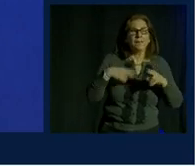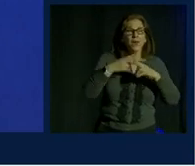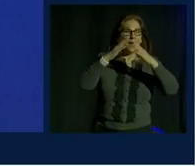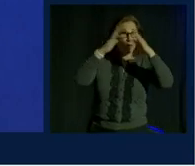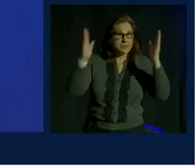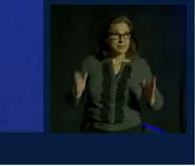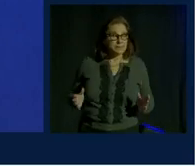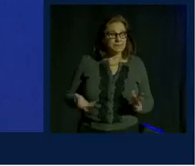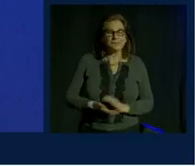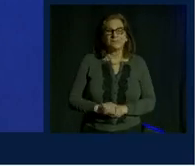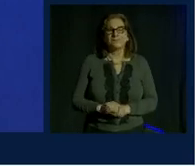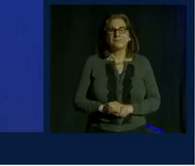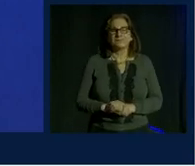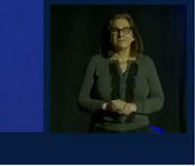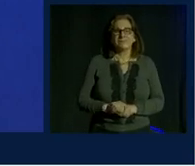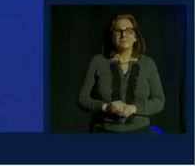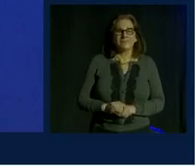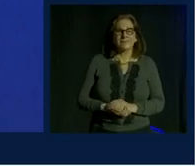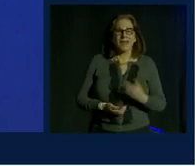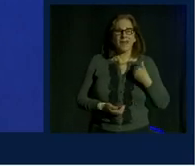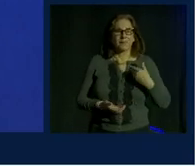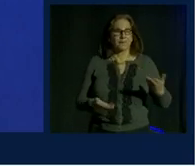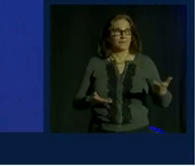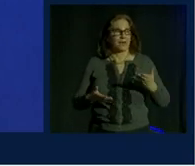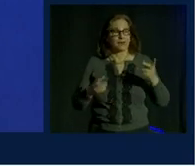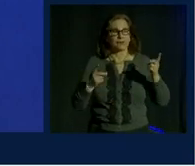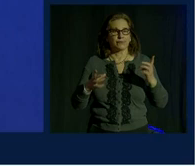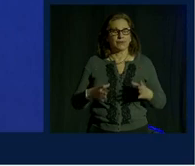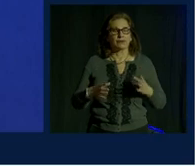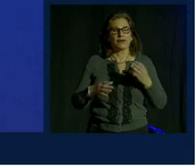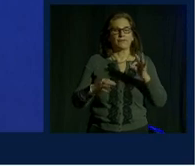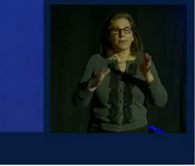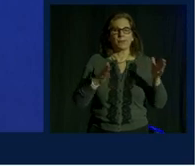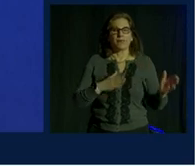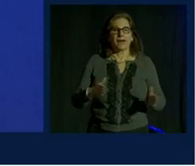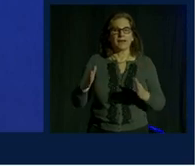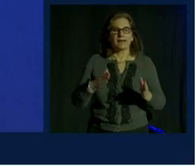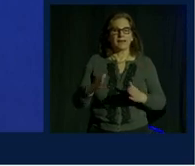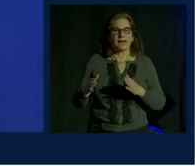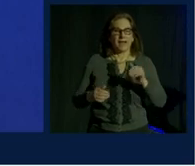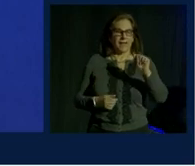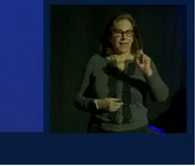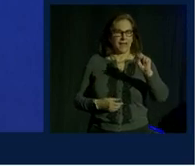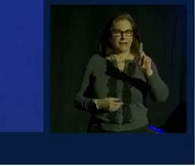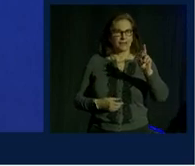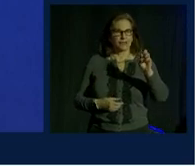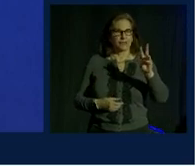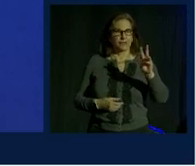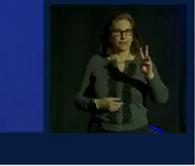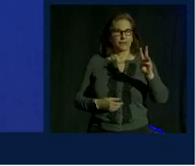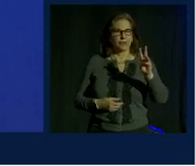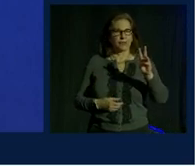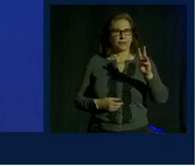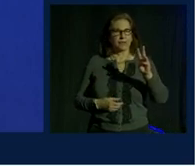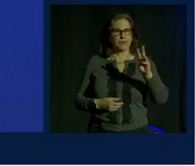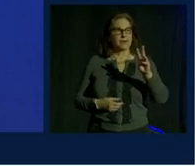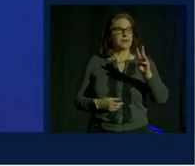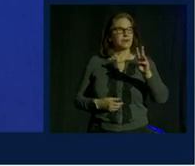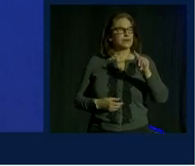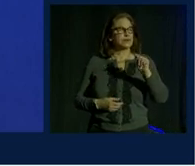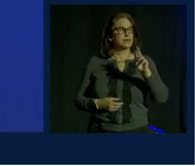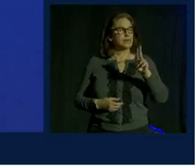our Director of Planning, Andrew Trueblood, to talk to us about where we are on the ambitious 36,000 by 2025 goal.